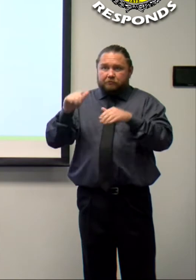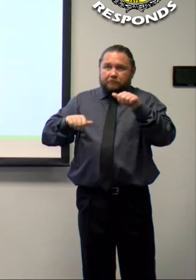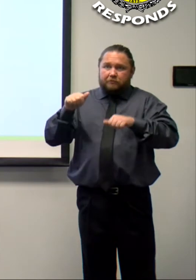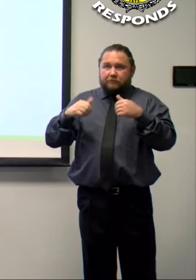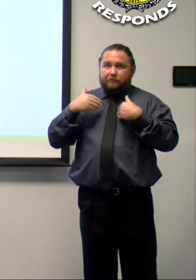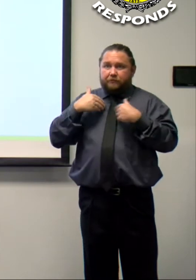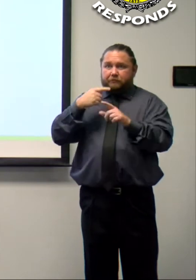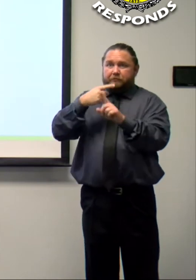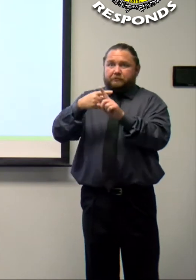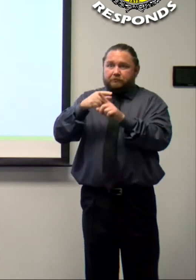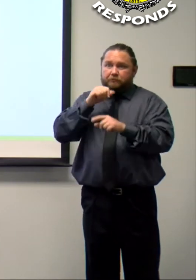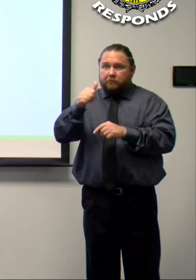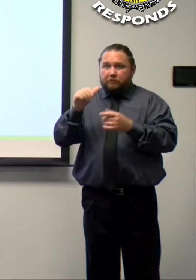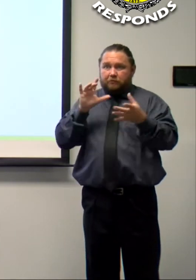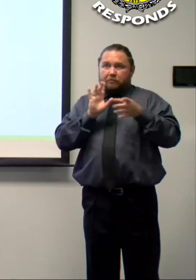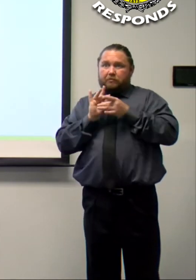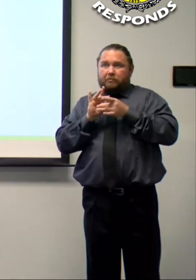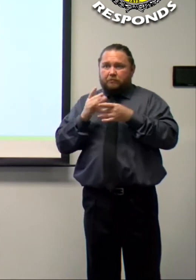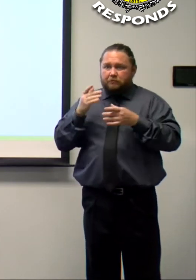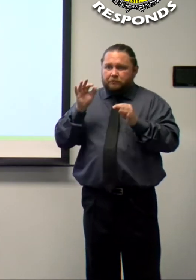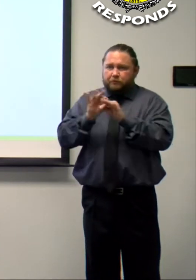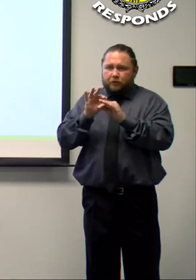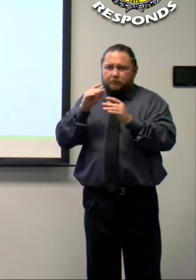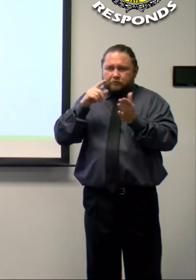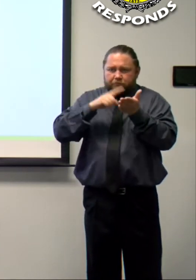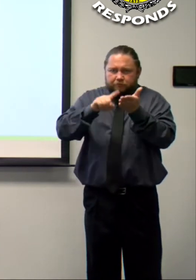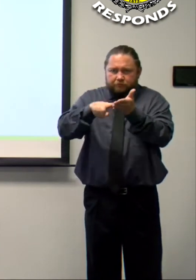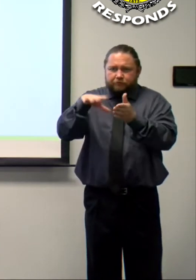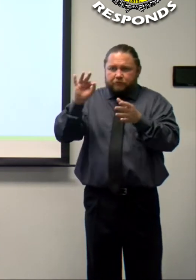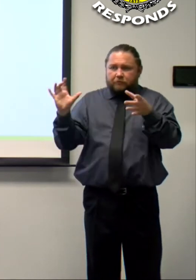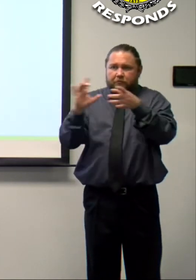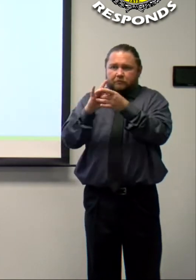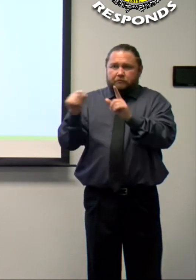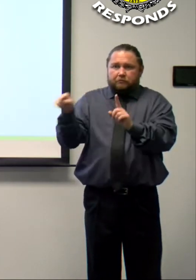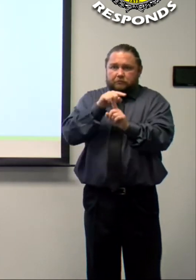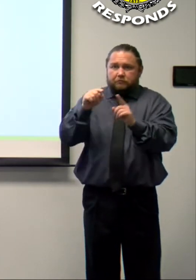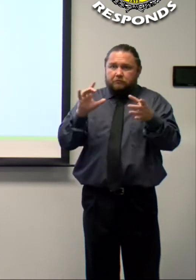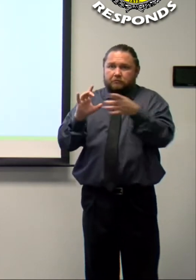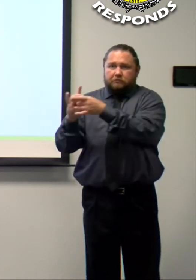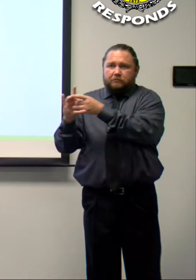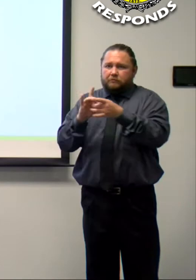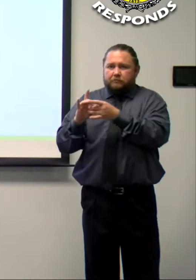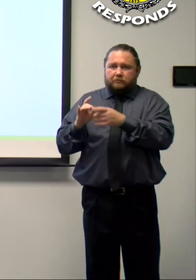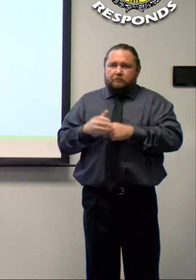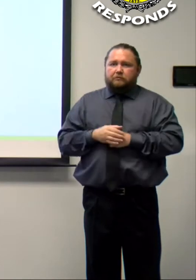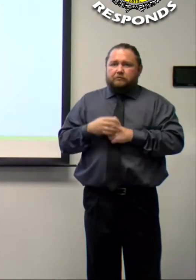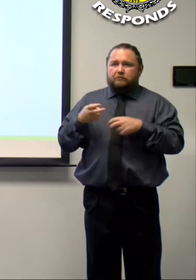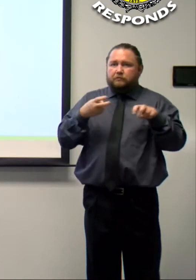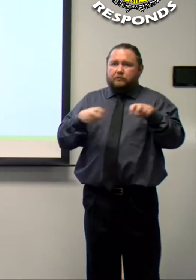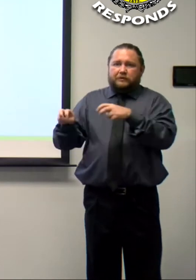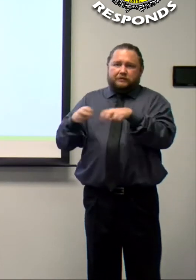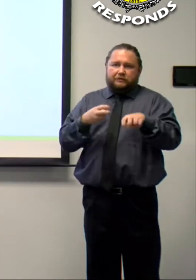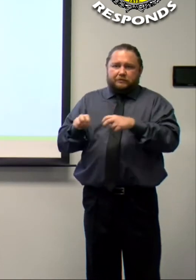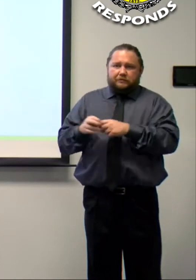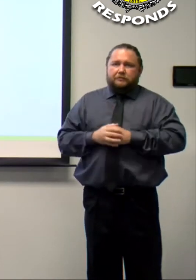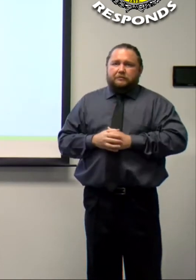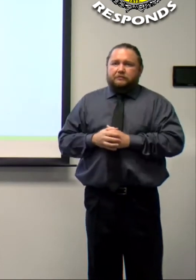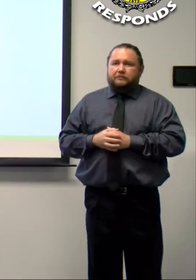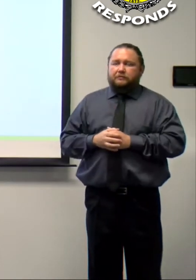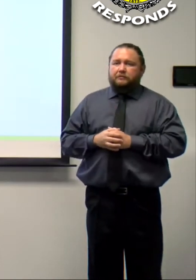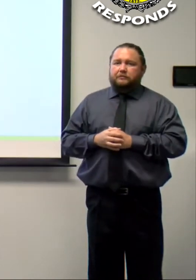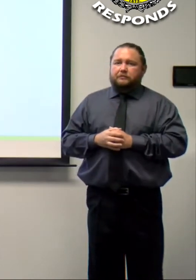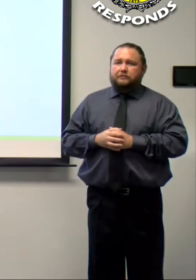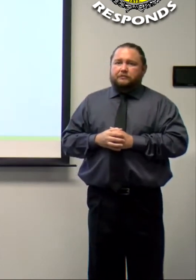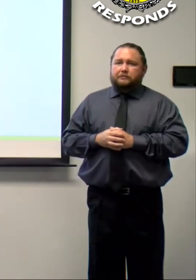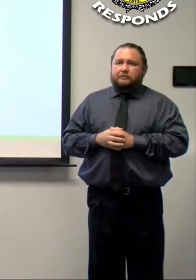tracing. It's being done every day right now with 170 people by our public health nurses. They're working 7